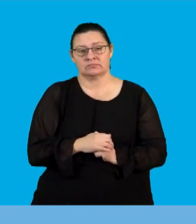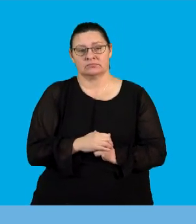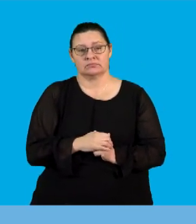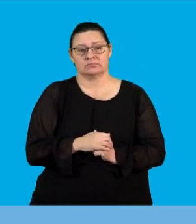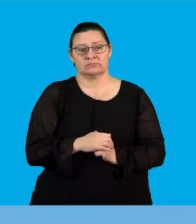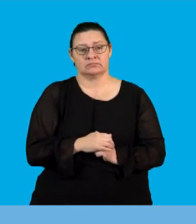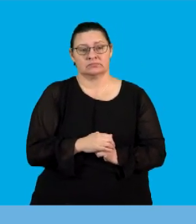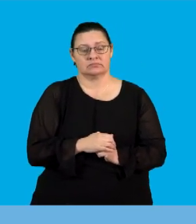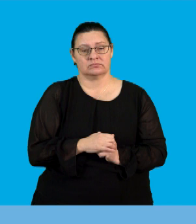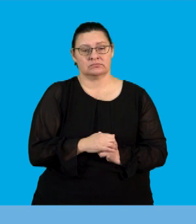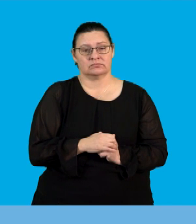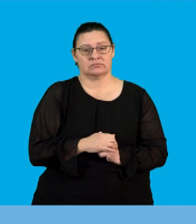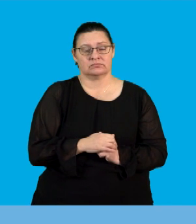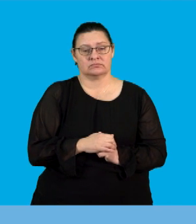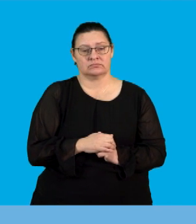So